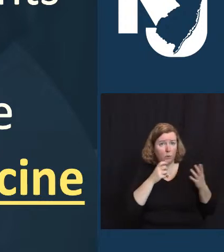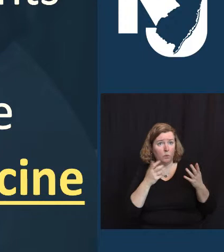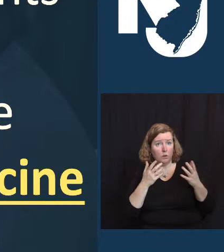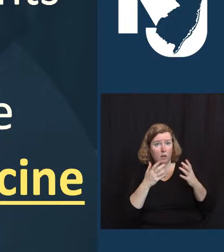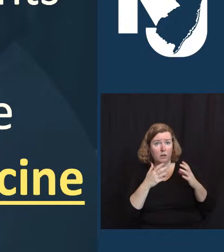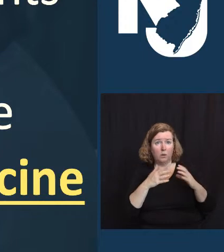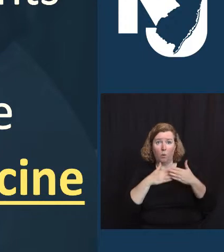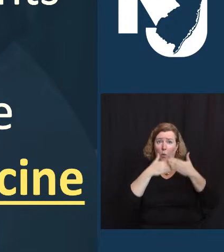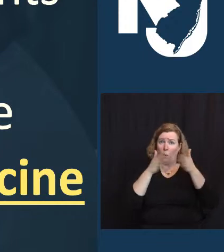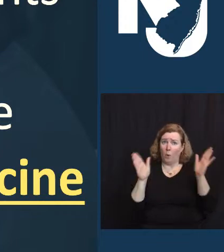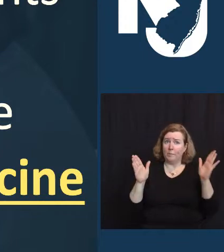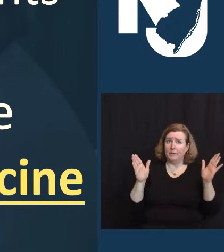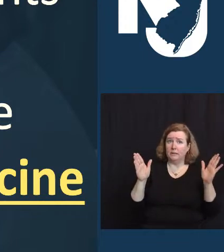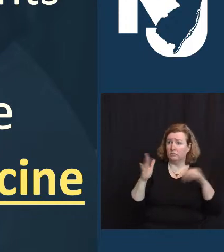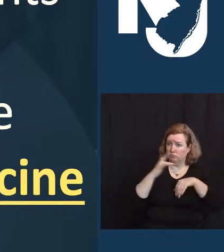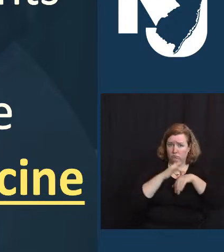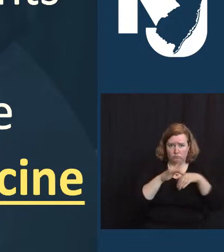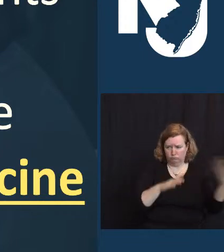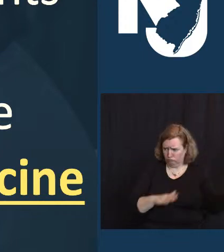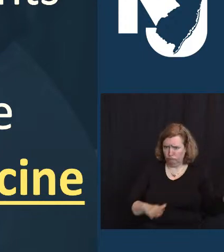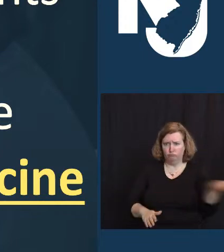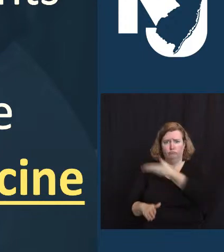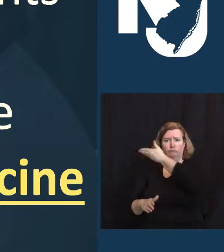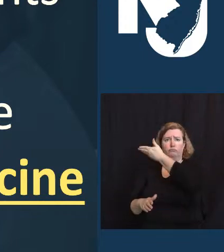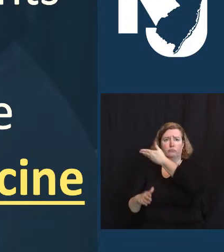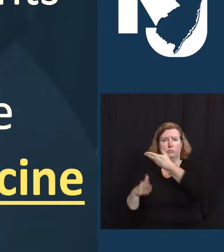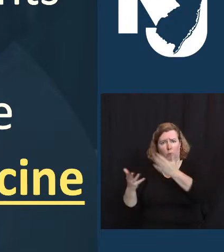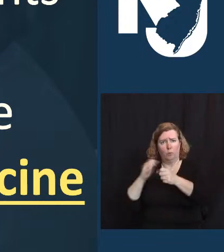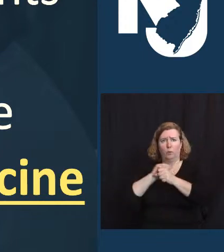open slot, please visit